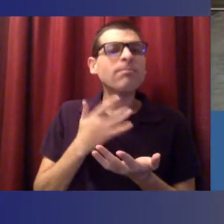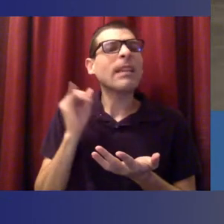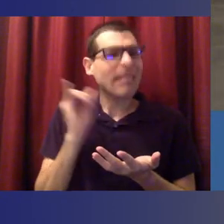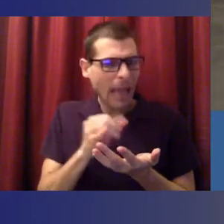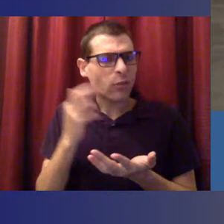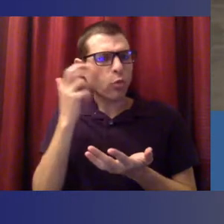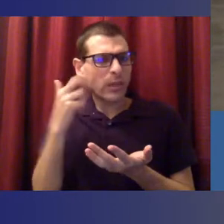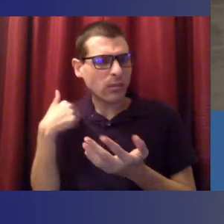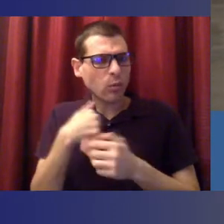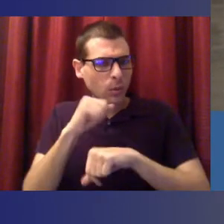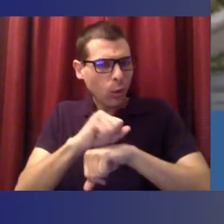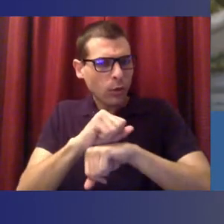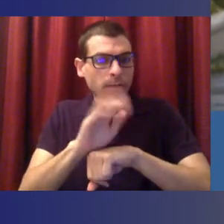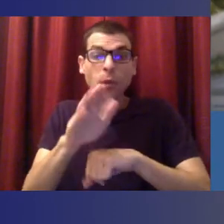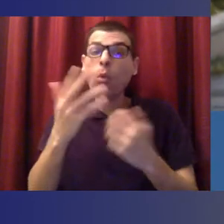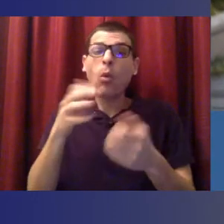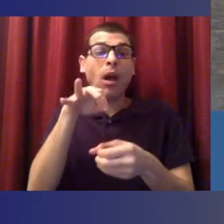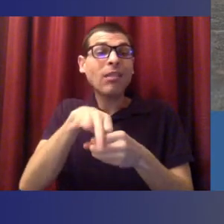hold fair elections.